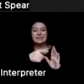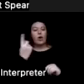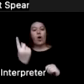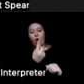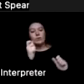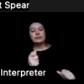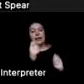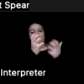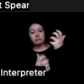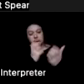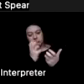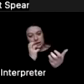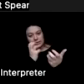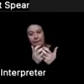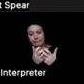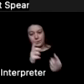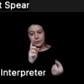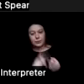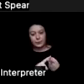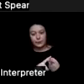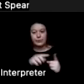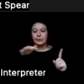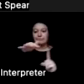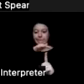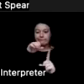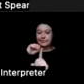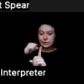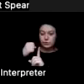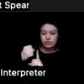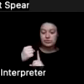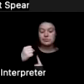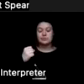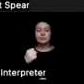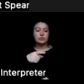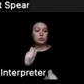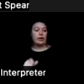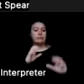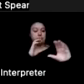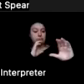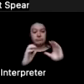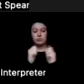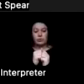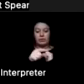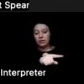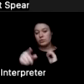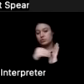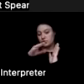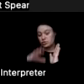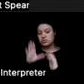another tool to have those conversations with your students, but empowers them to then go on into the